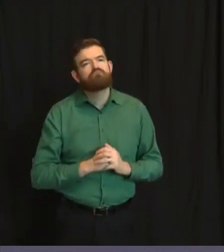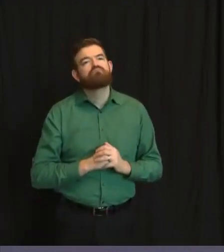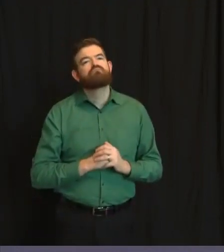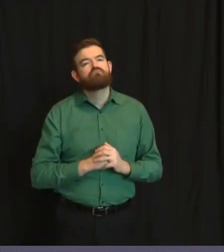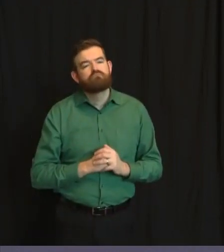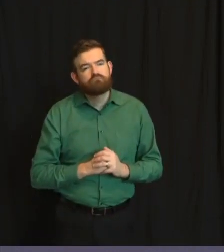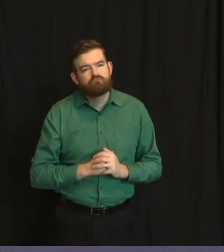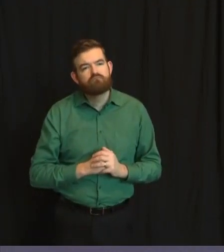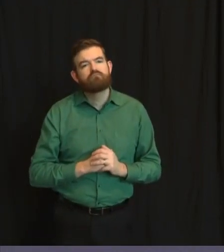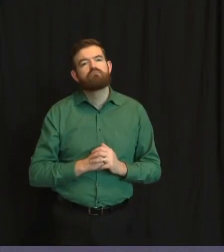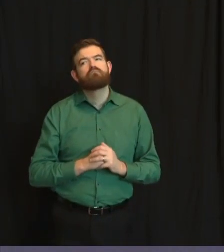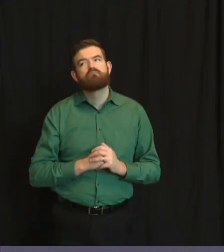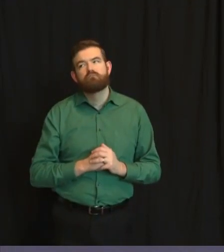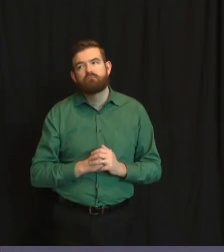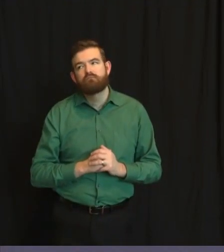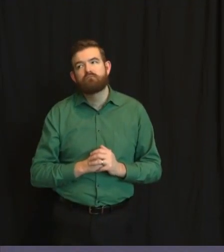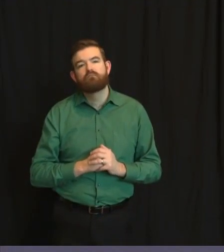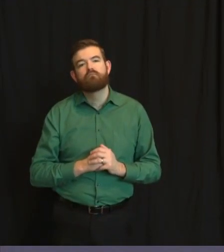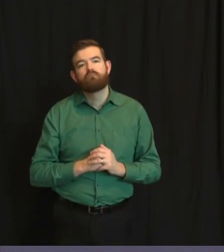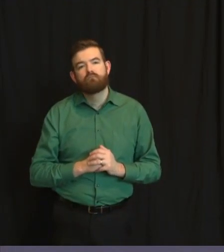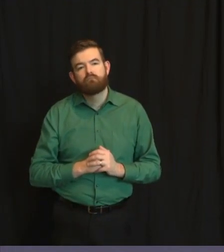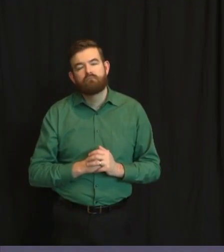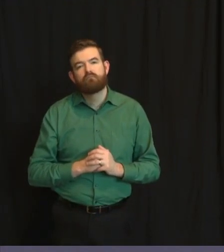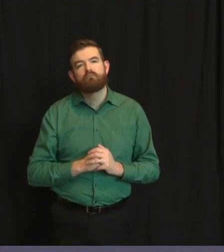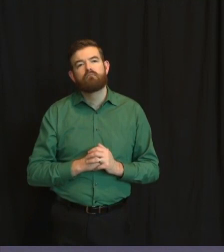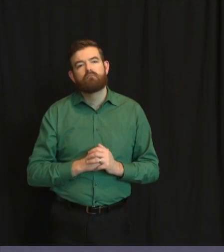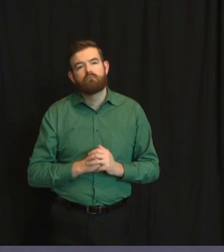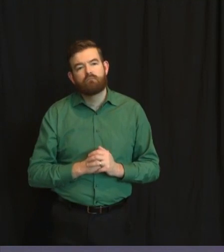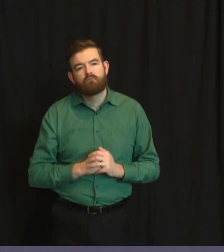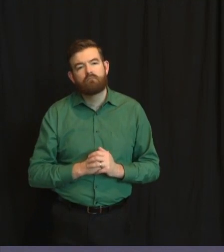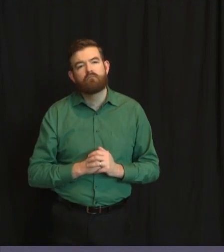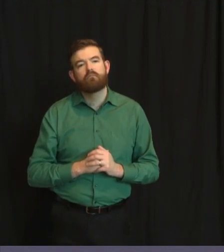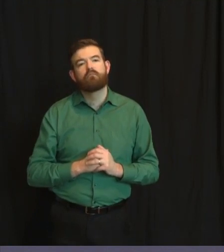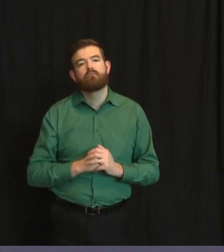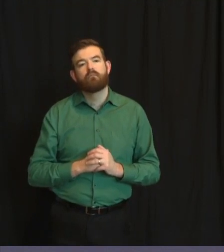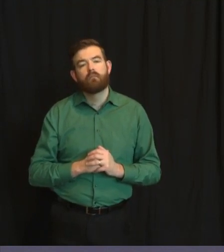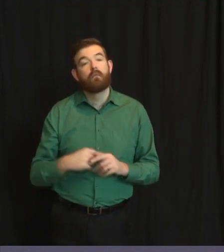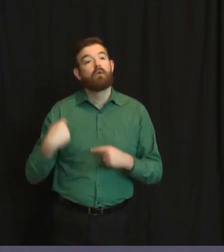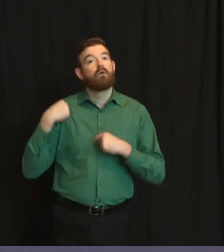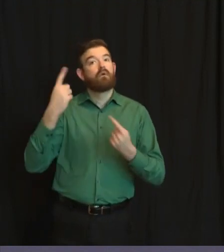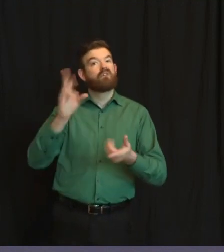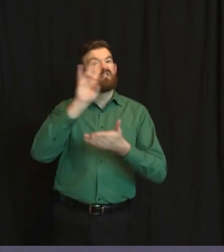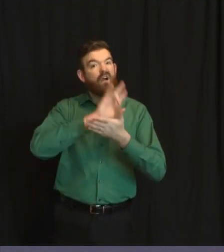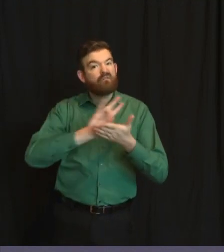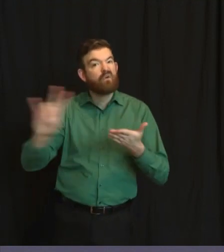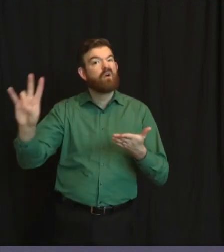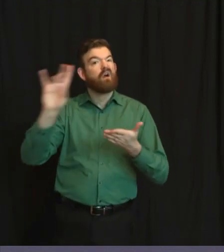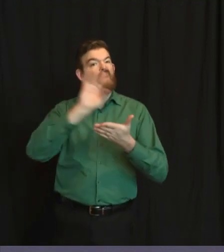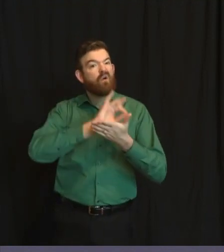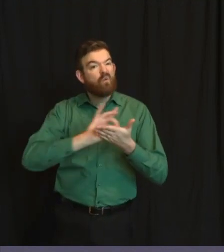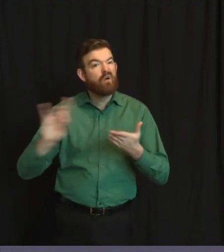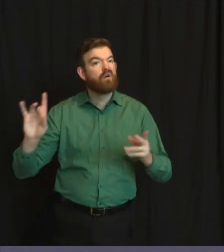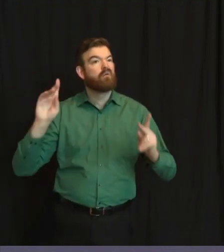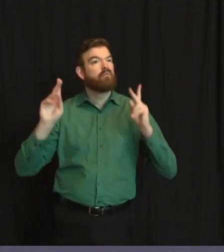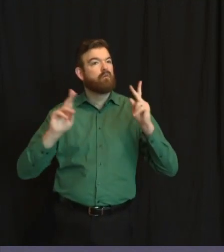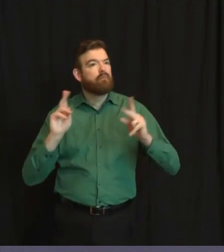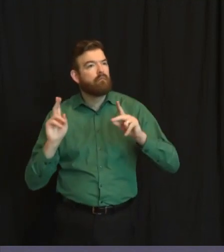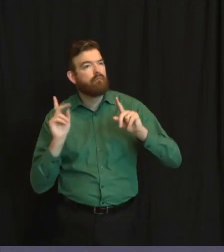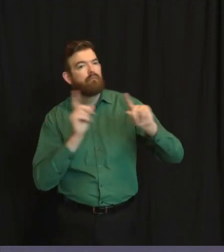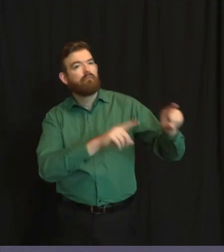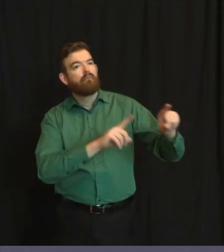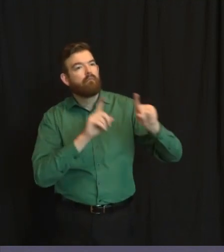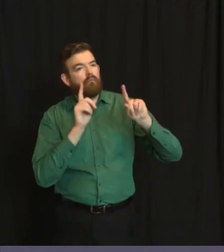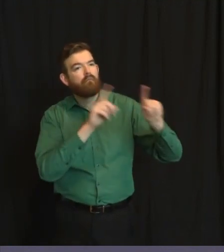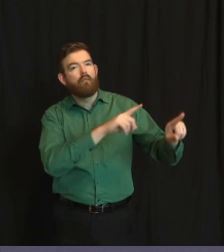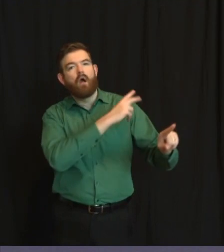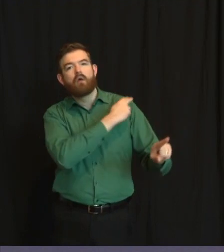now getting to the point of 7 or 8 weeks into this war in terms of the actual folks who are showing up at hospitals.